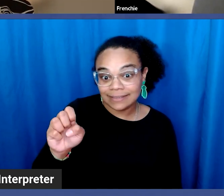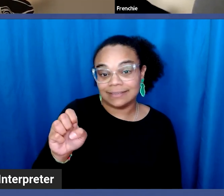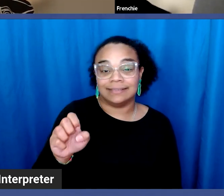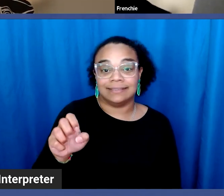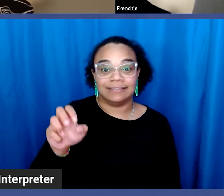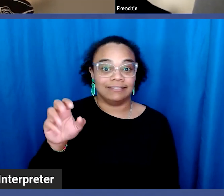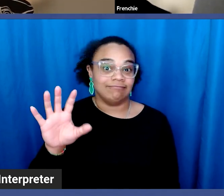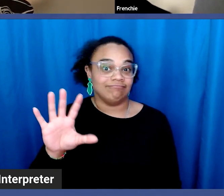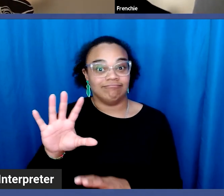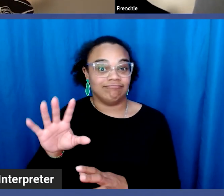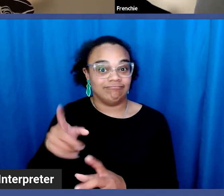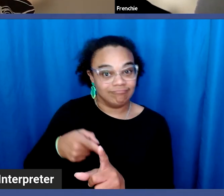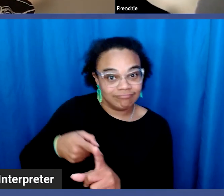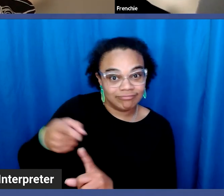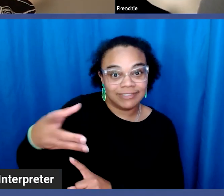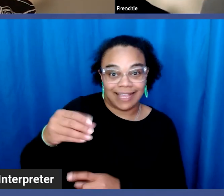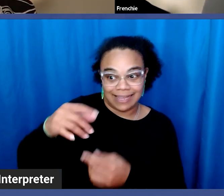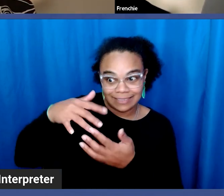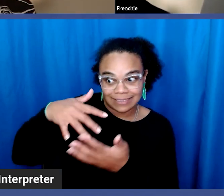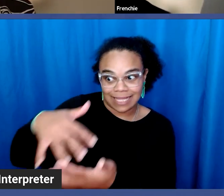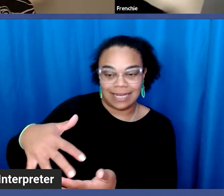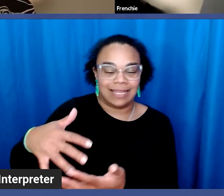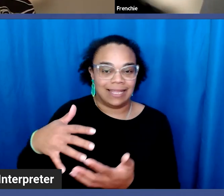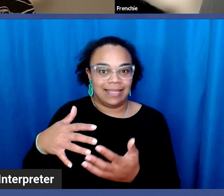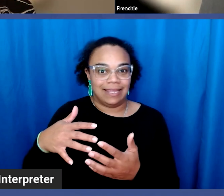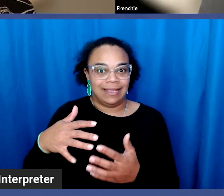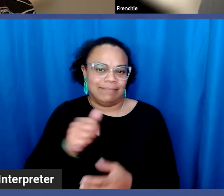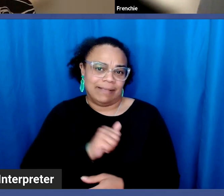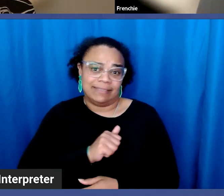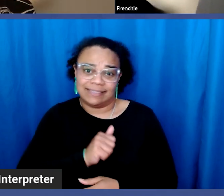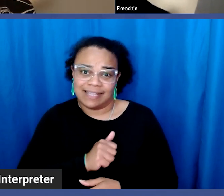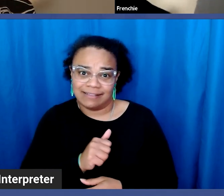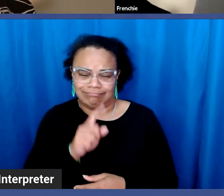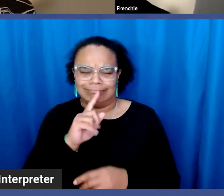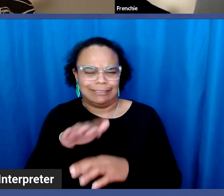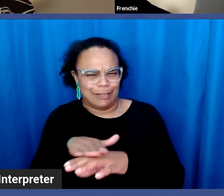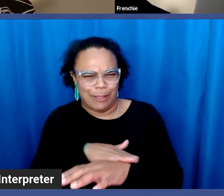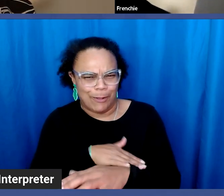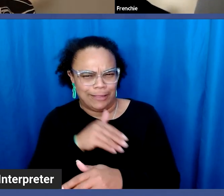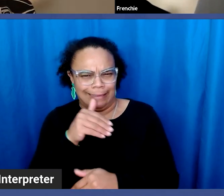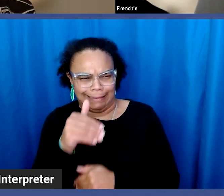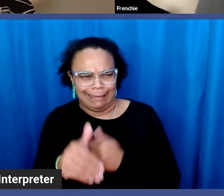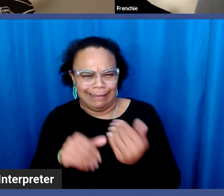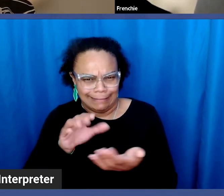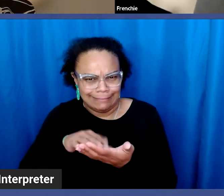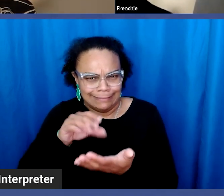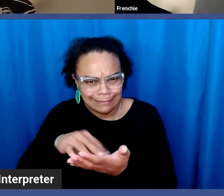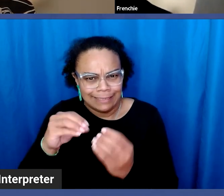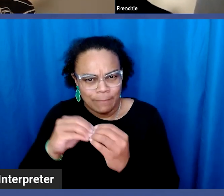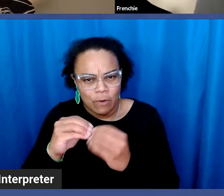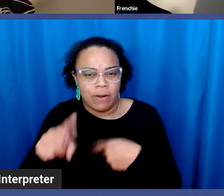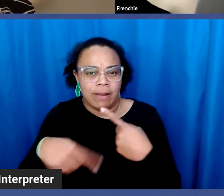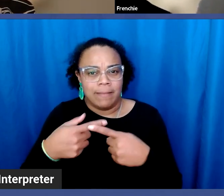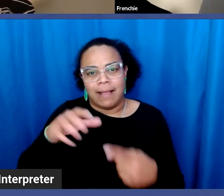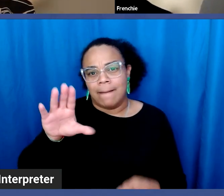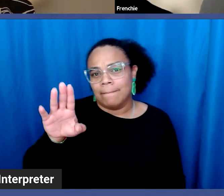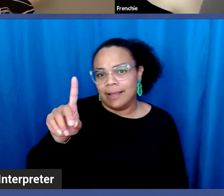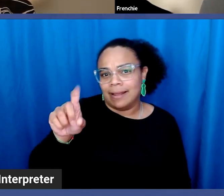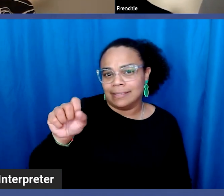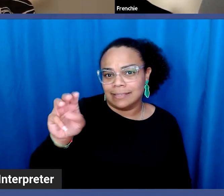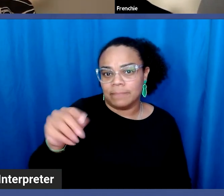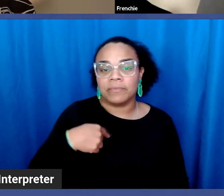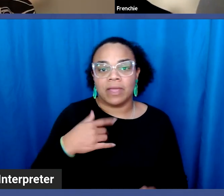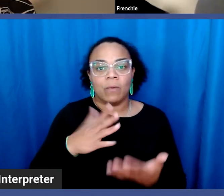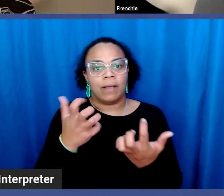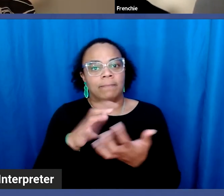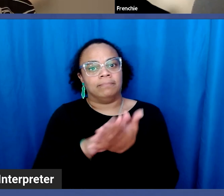realm and studying on my own very slowly BDSM. So because I want to be a